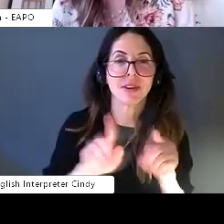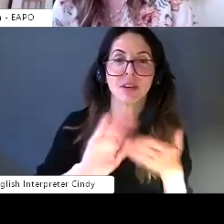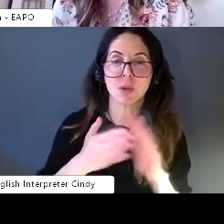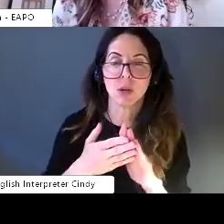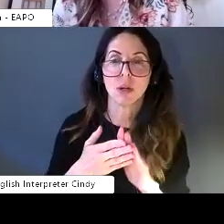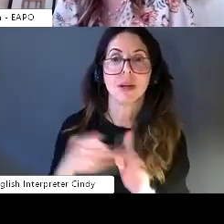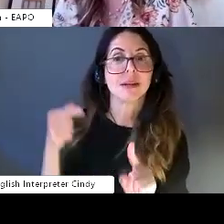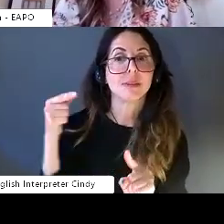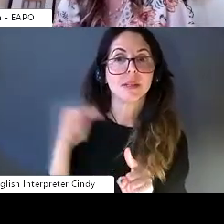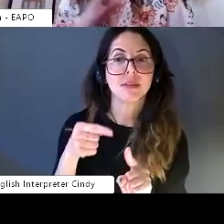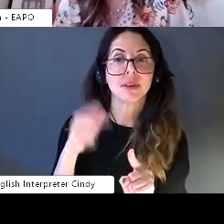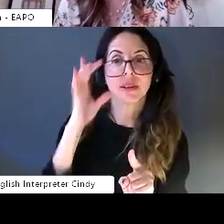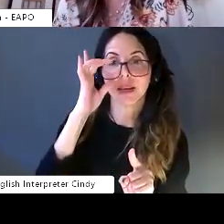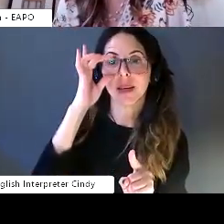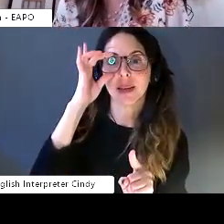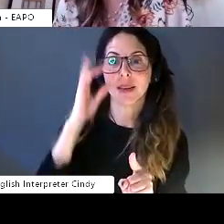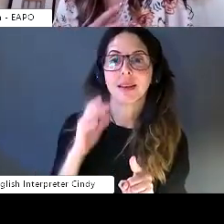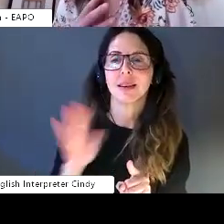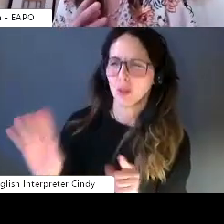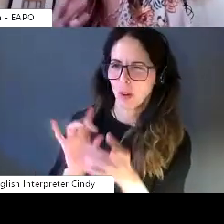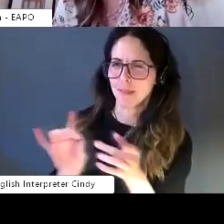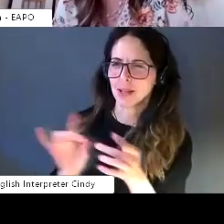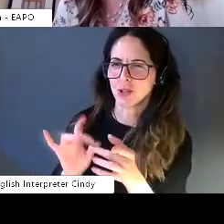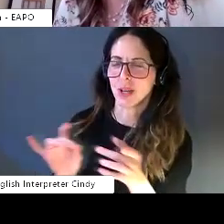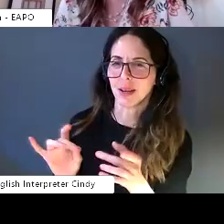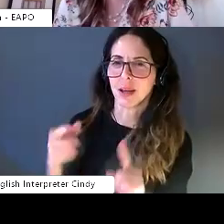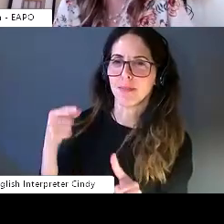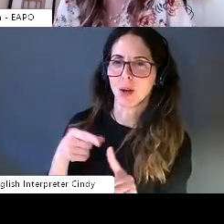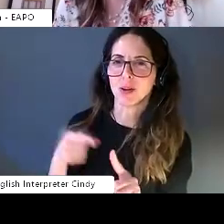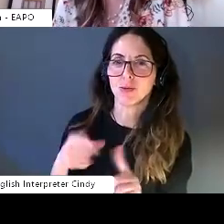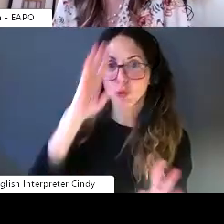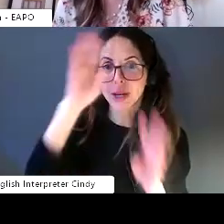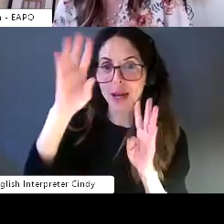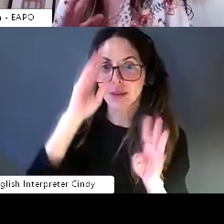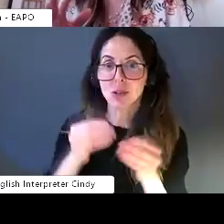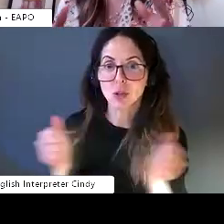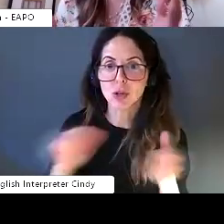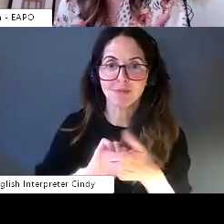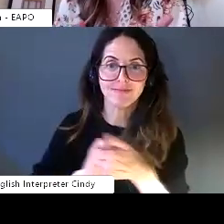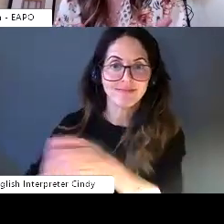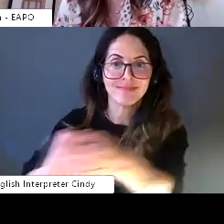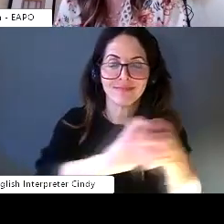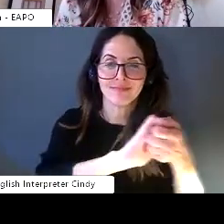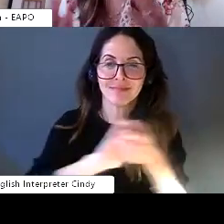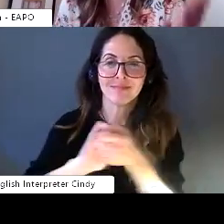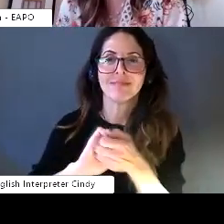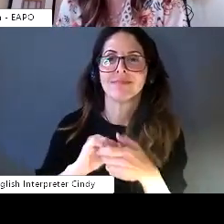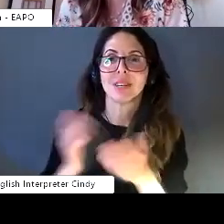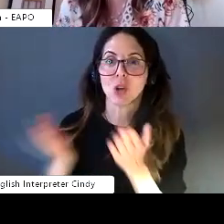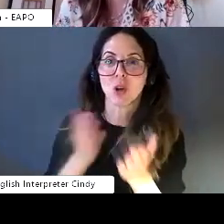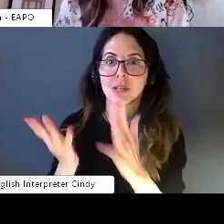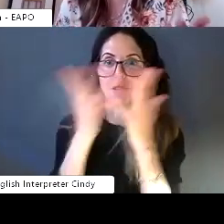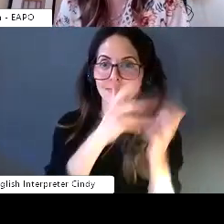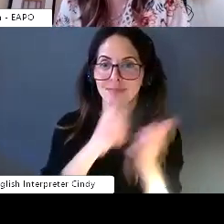with the messaging, what you were saying around, the creative solutions and the collaborative integration of services, a